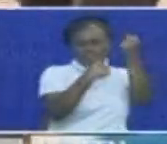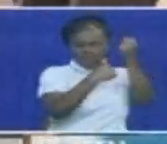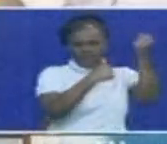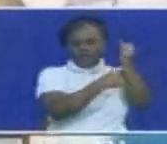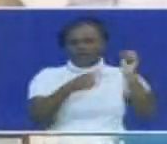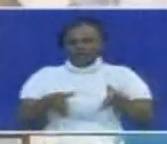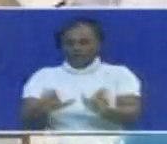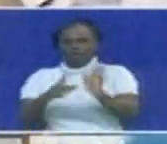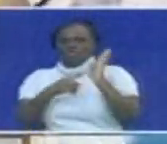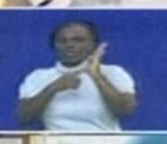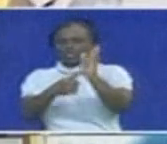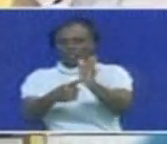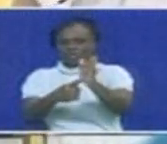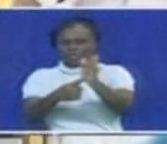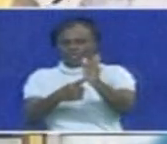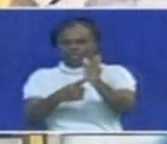roadshow.